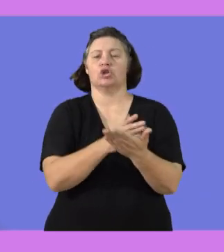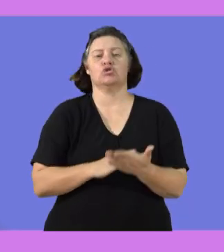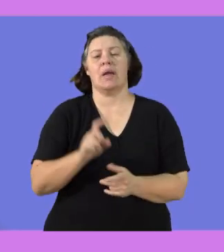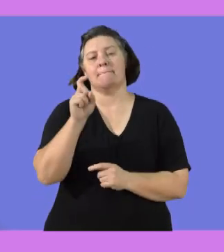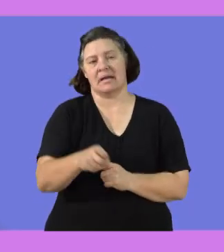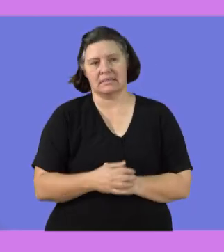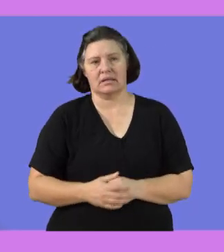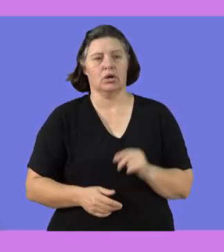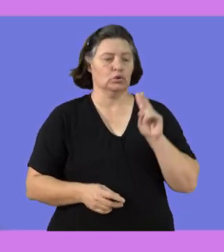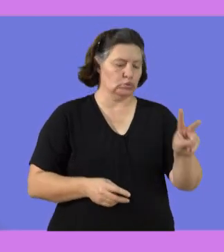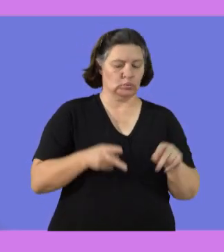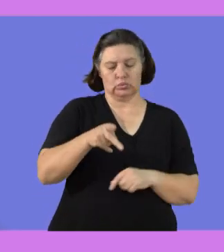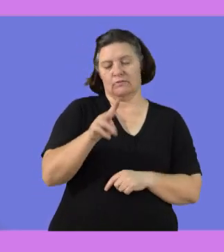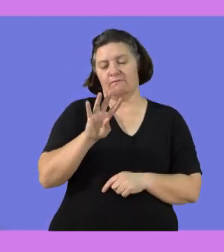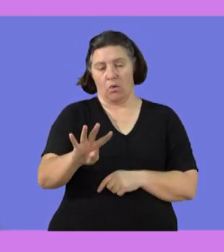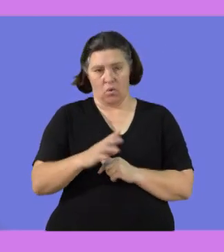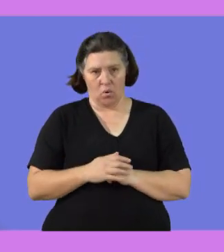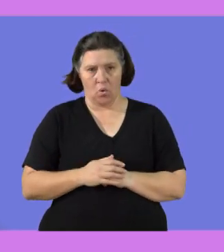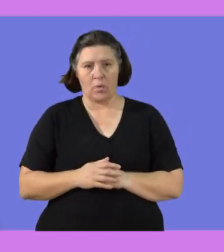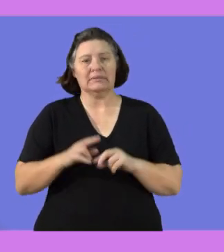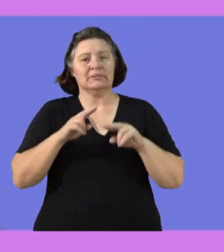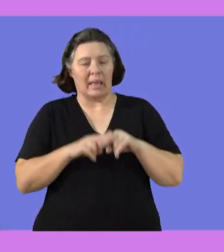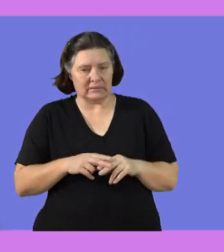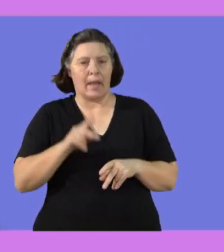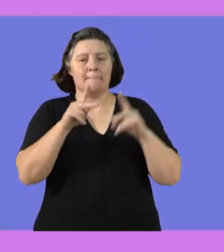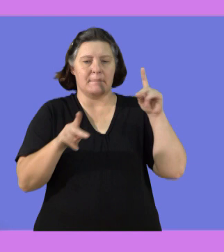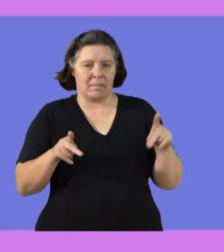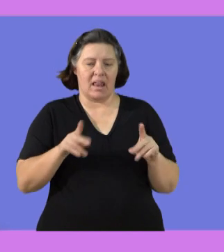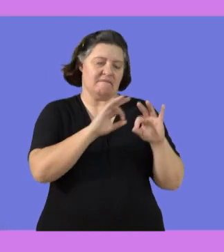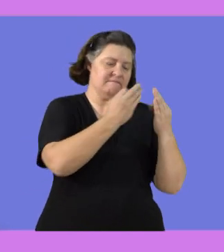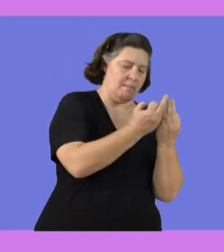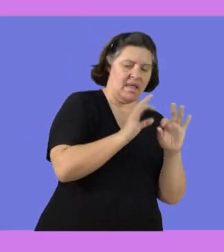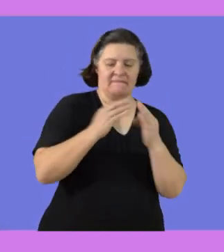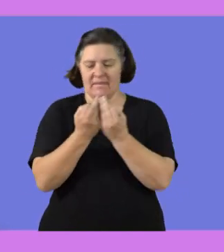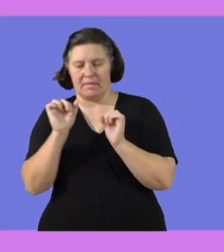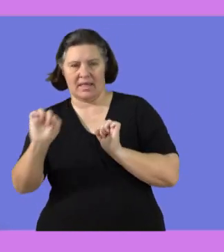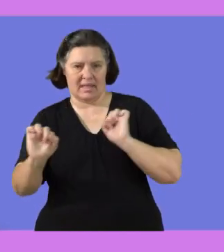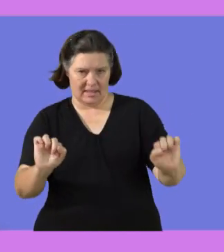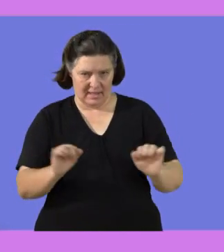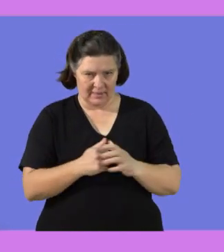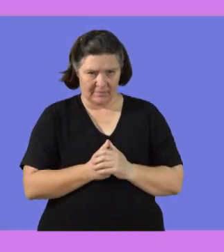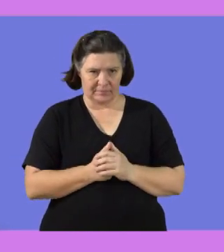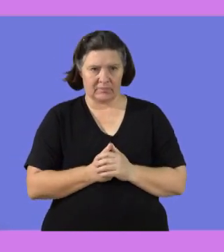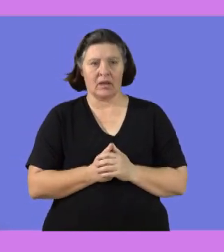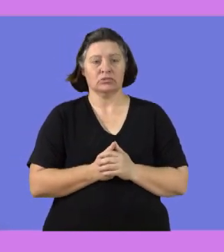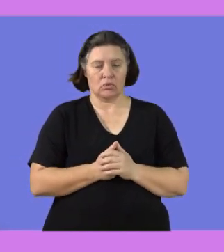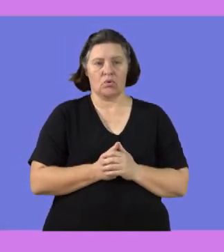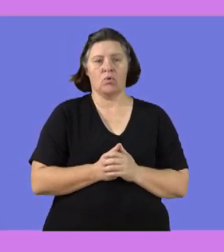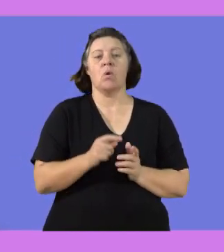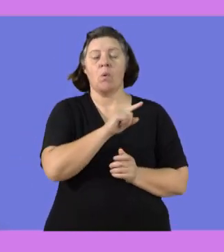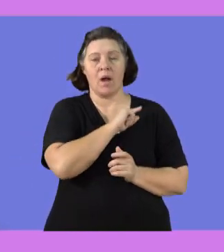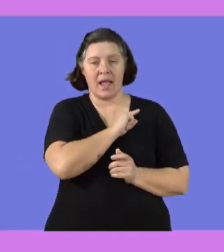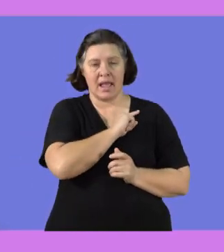ratio 2:4 according to the number of people in each family. So now the ratio, because